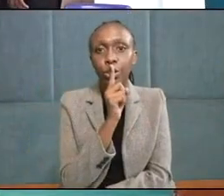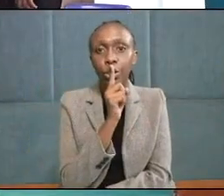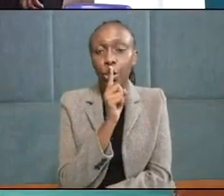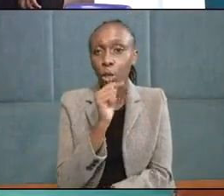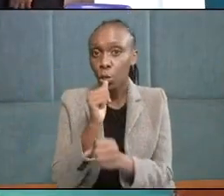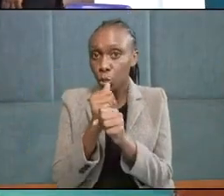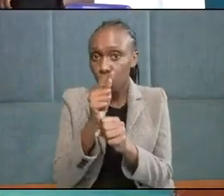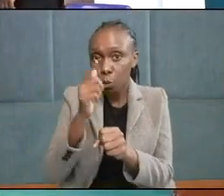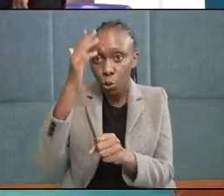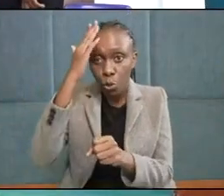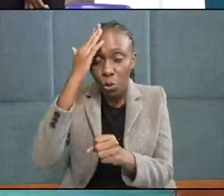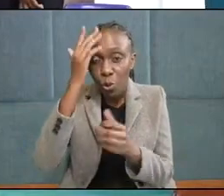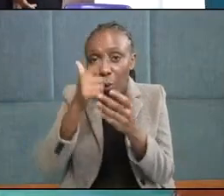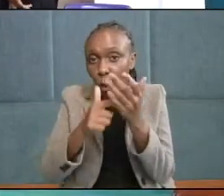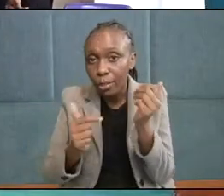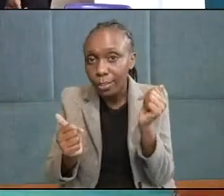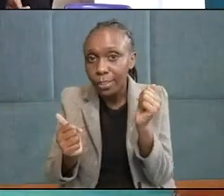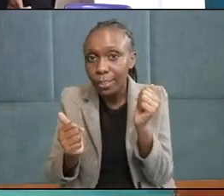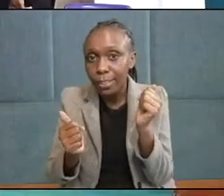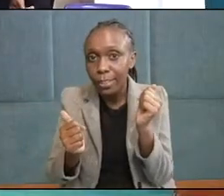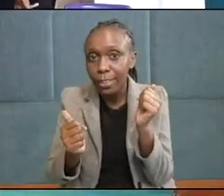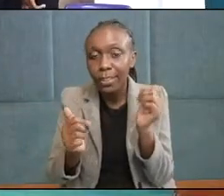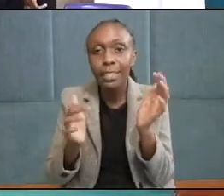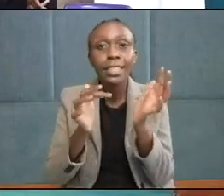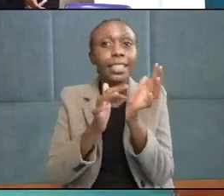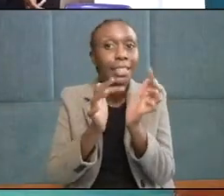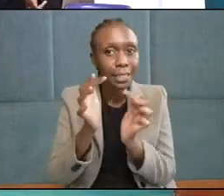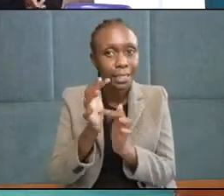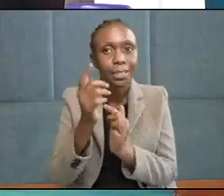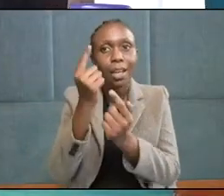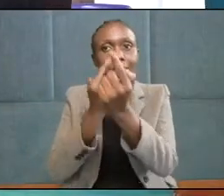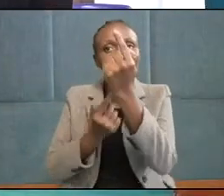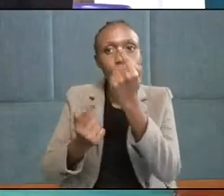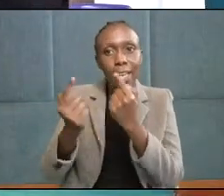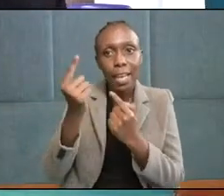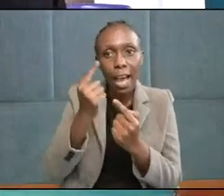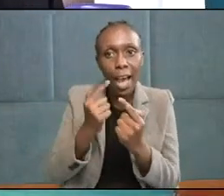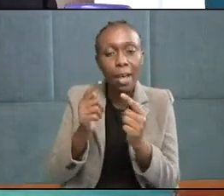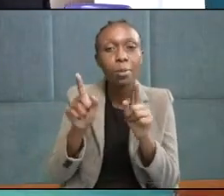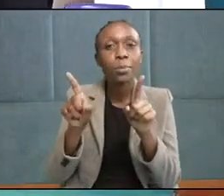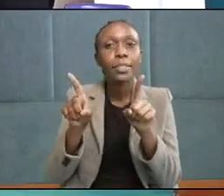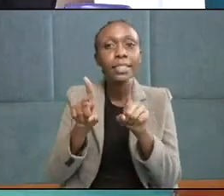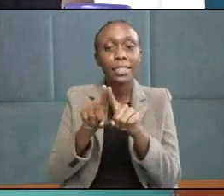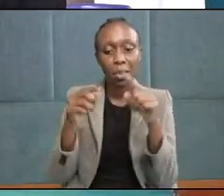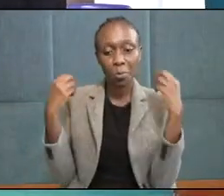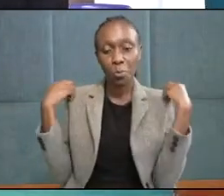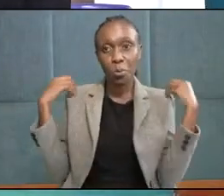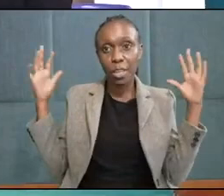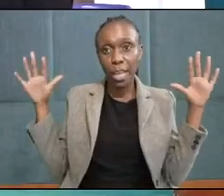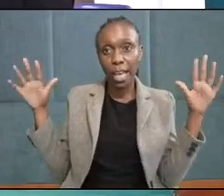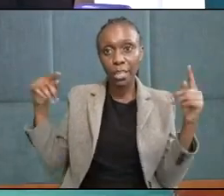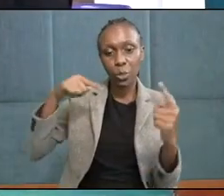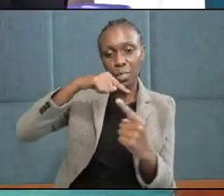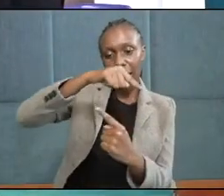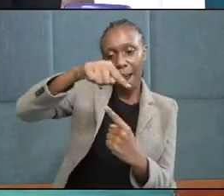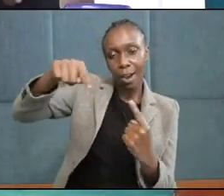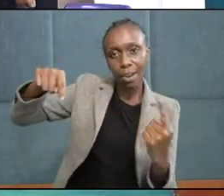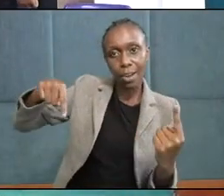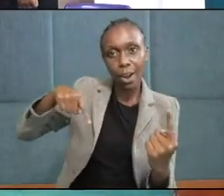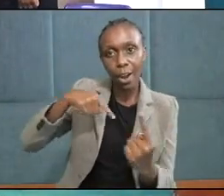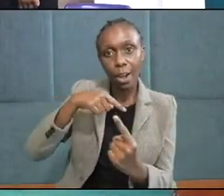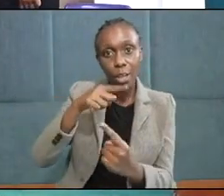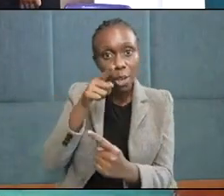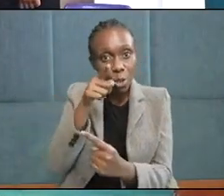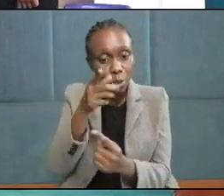Do you know what? Jesus is coming with angels and angels around. Will